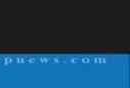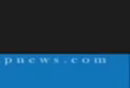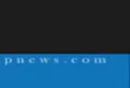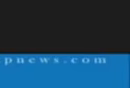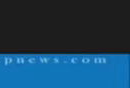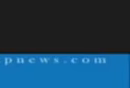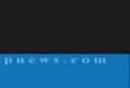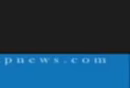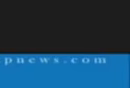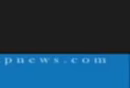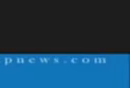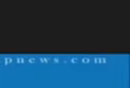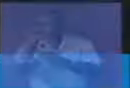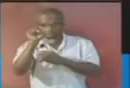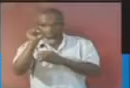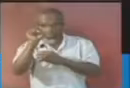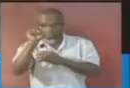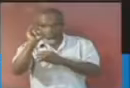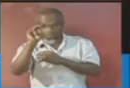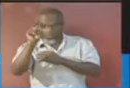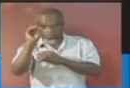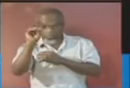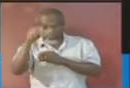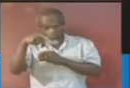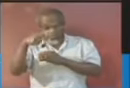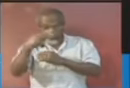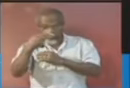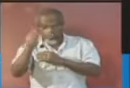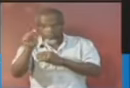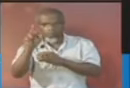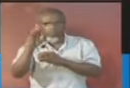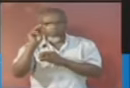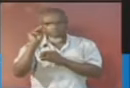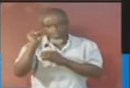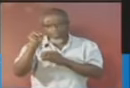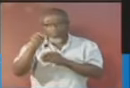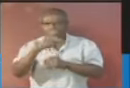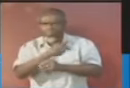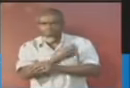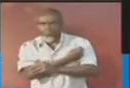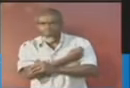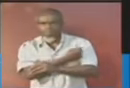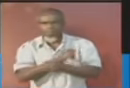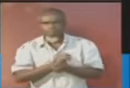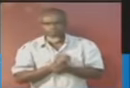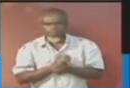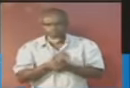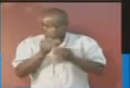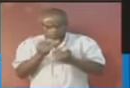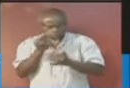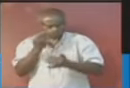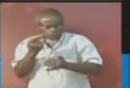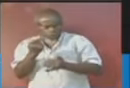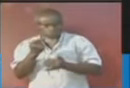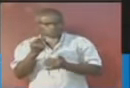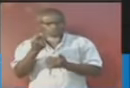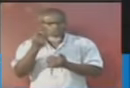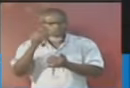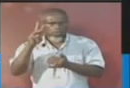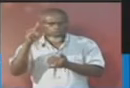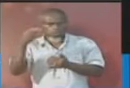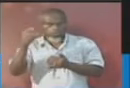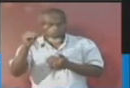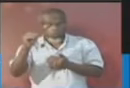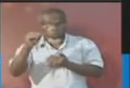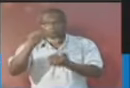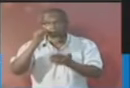the CMO or Professor Montai can take it. Since the WHO has approved the Sinopharm vaccine, they have also approved